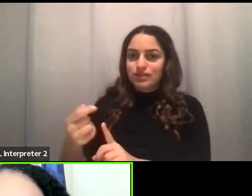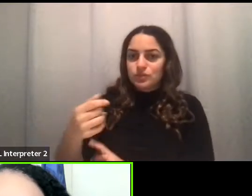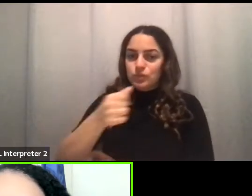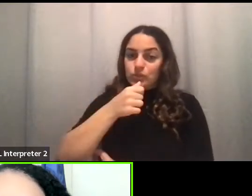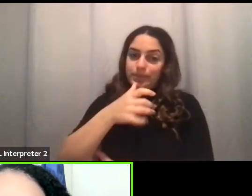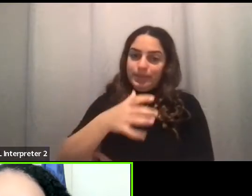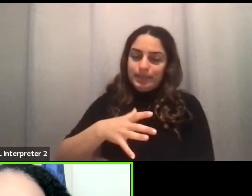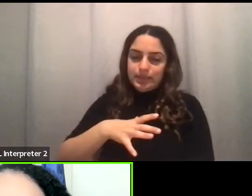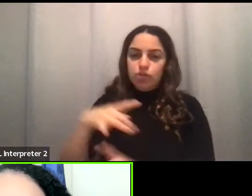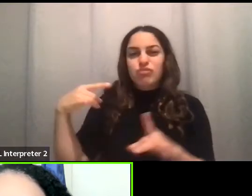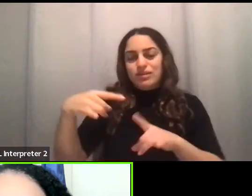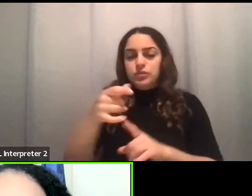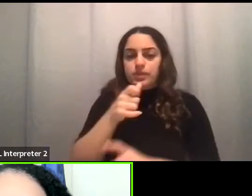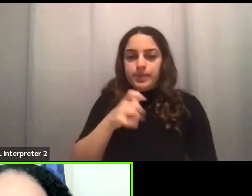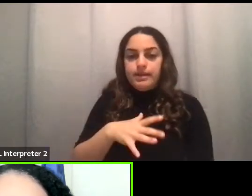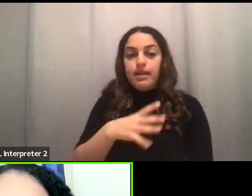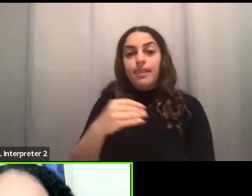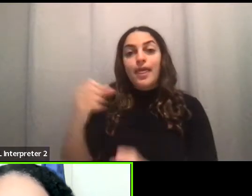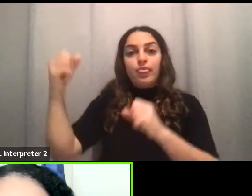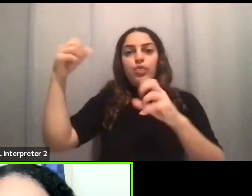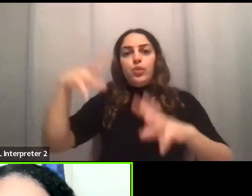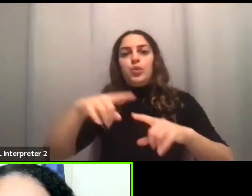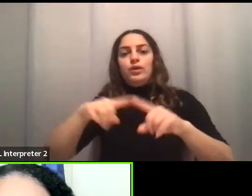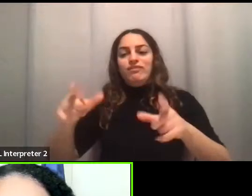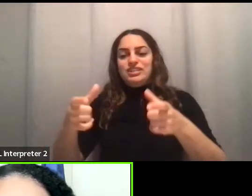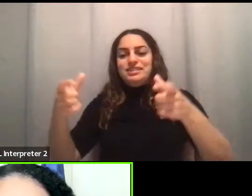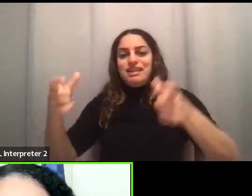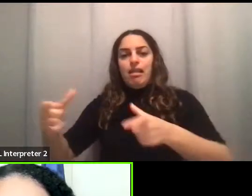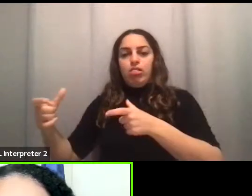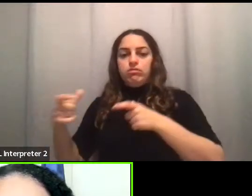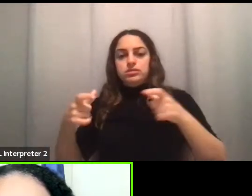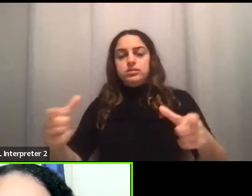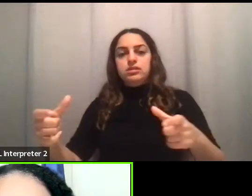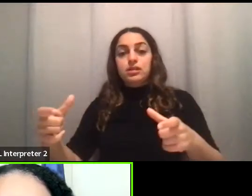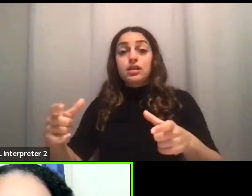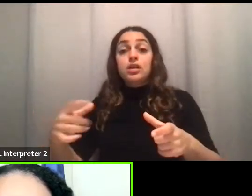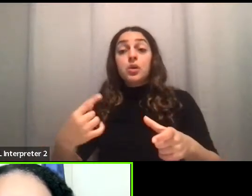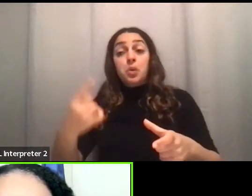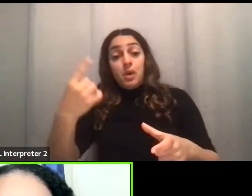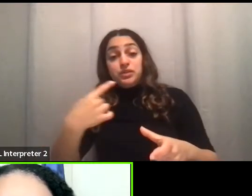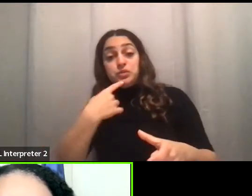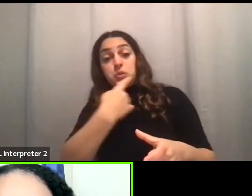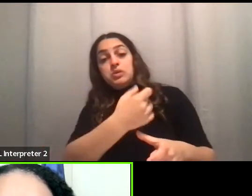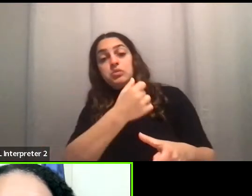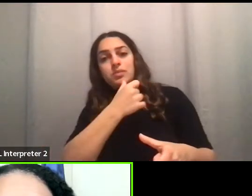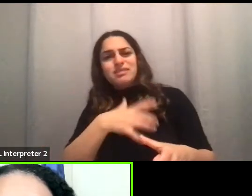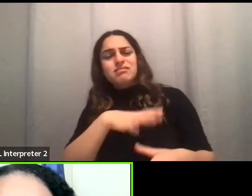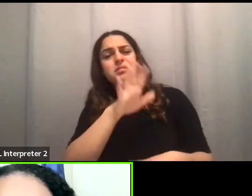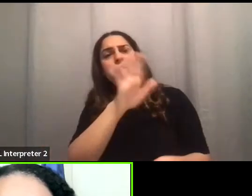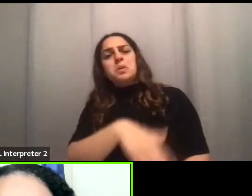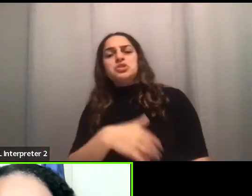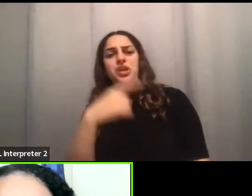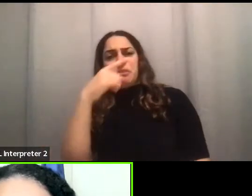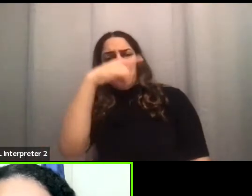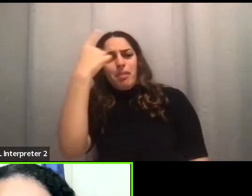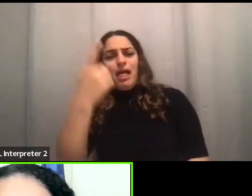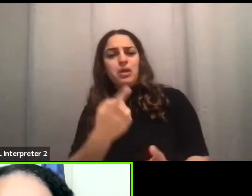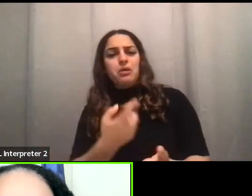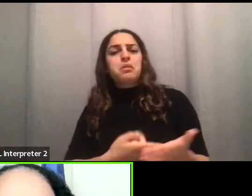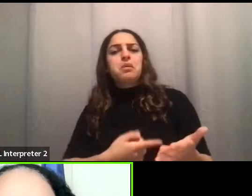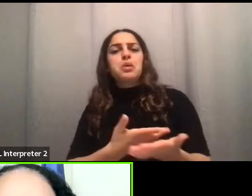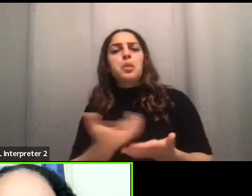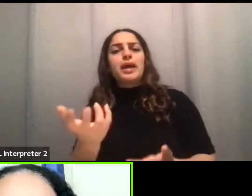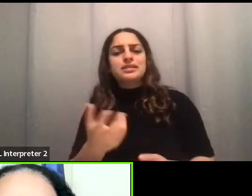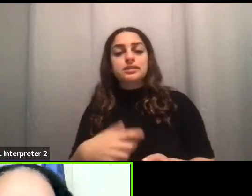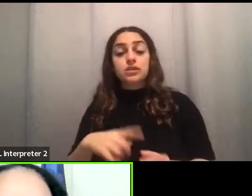co-worker told one of the women it's a shame you're black what a waste when the women reported the harassment they were first ignored and then fired